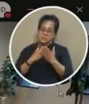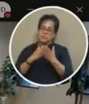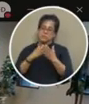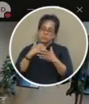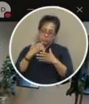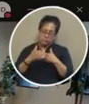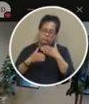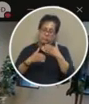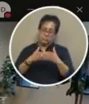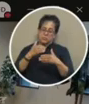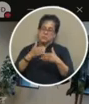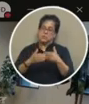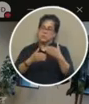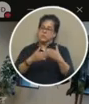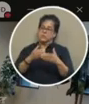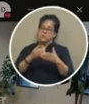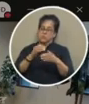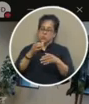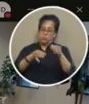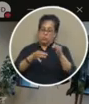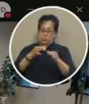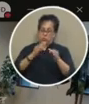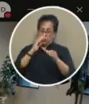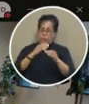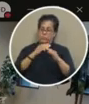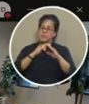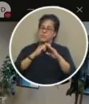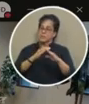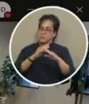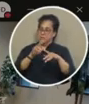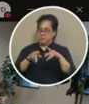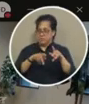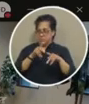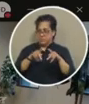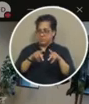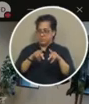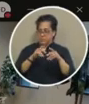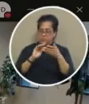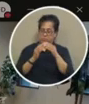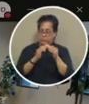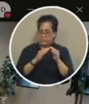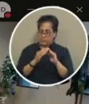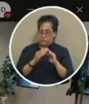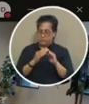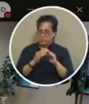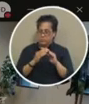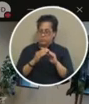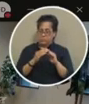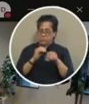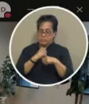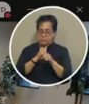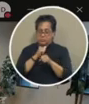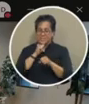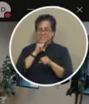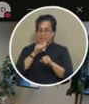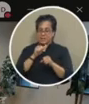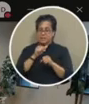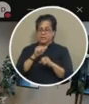taken out of the courts that would protect residential tenants from being evicted at this point.